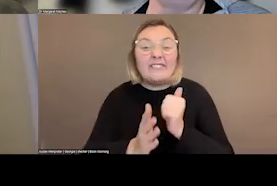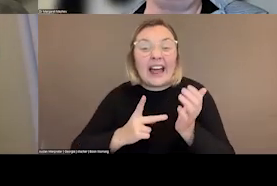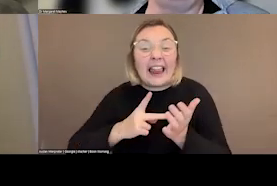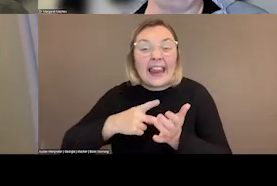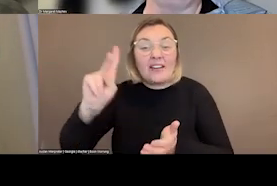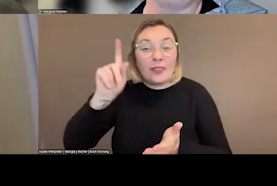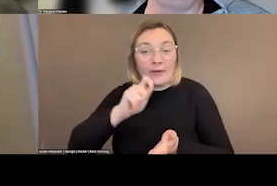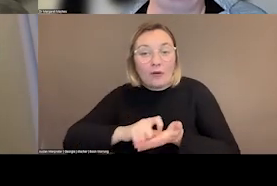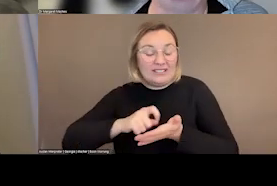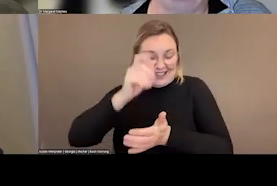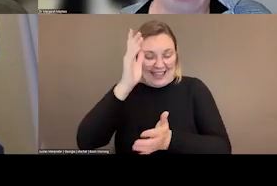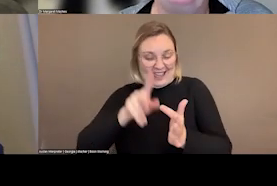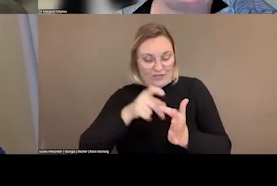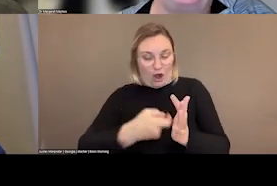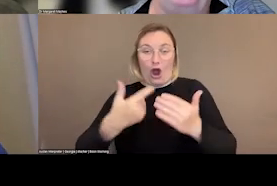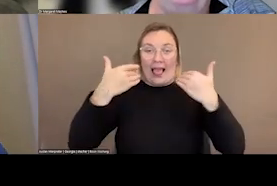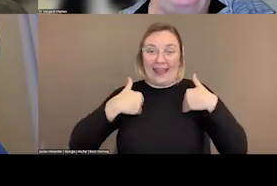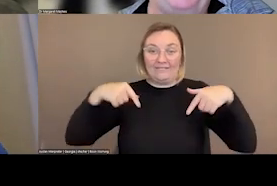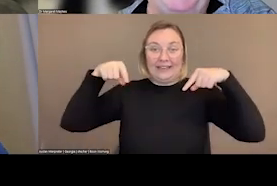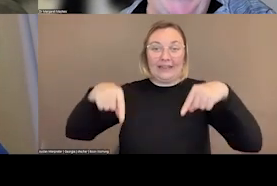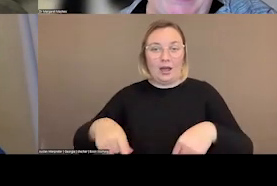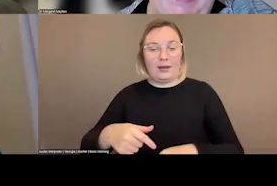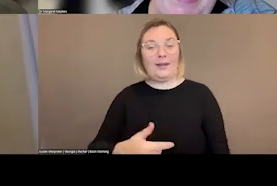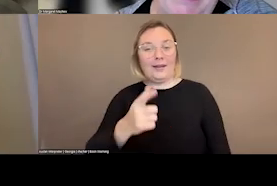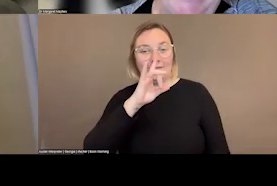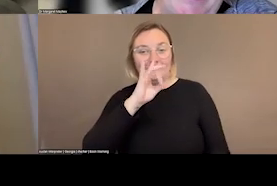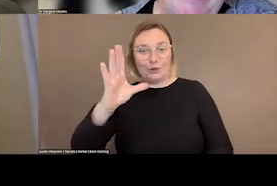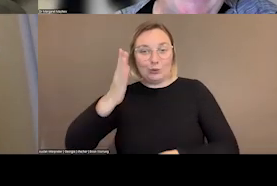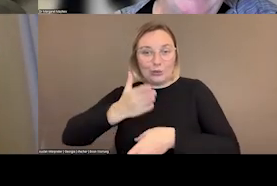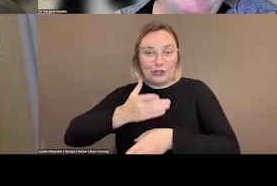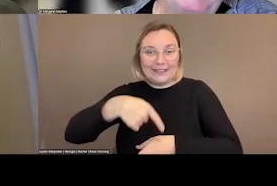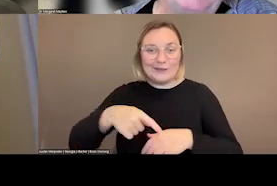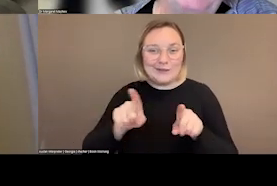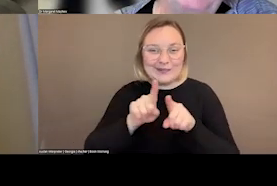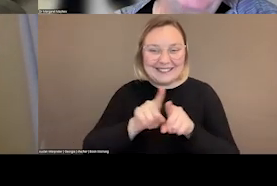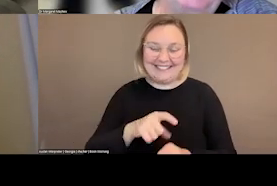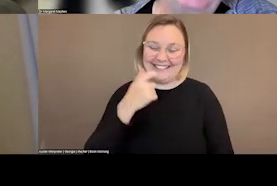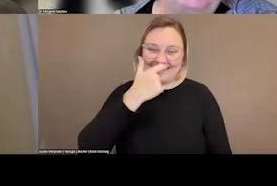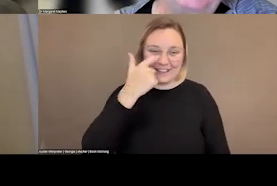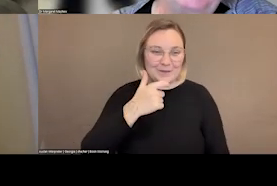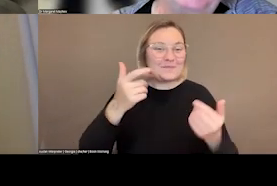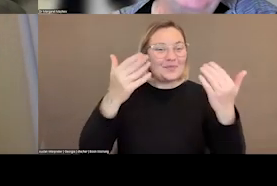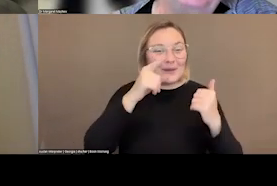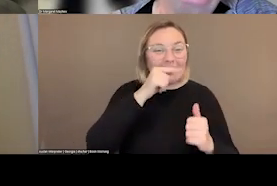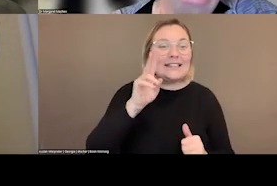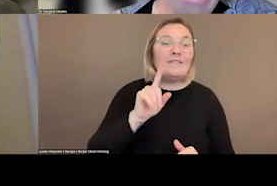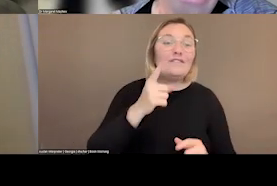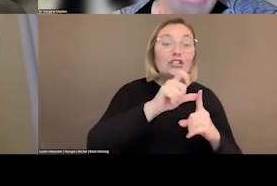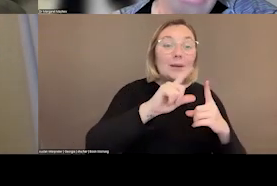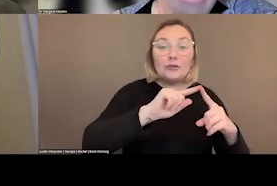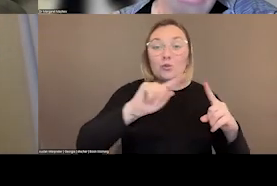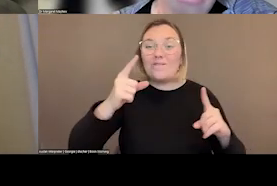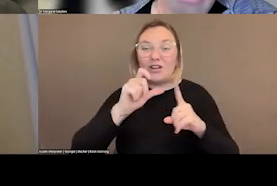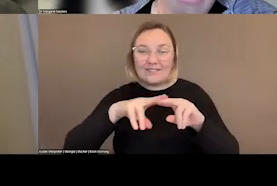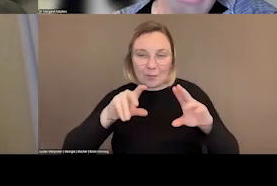life. Wonderful that I got a job Pass there. it on. Yeah. And then we see there, 1st of December, 1st of